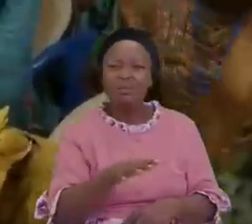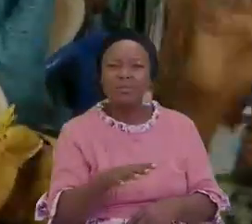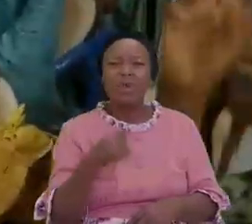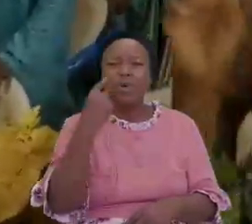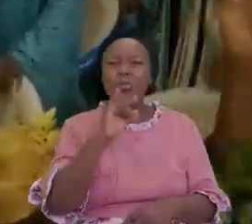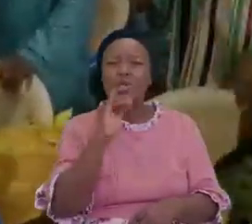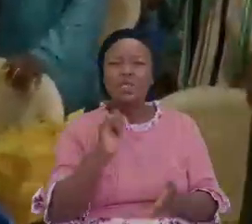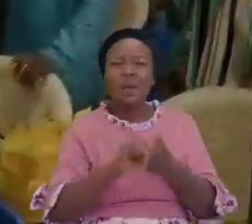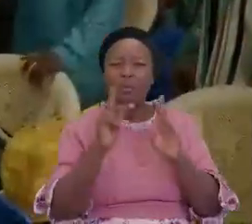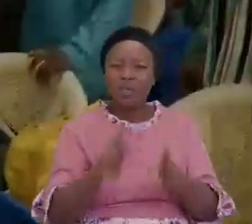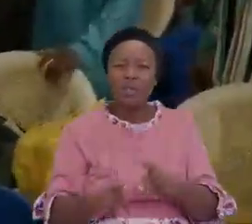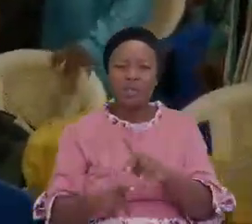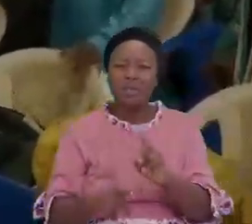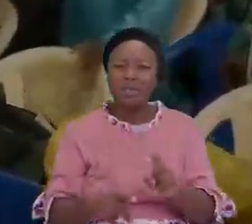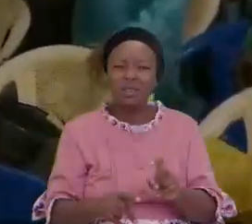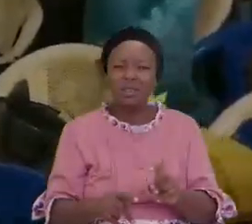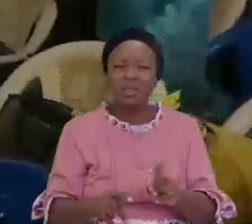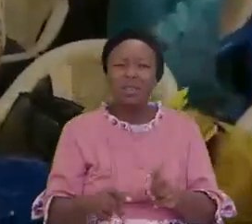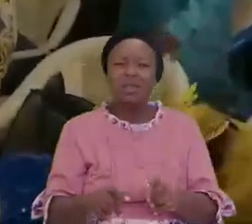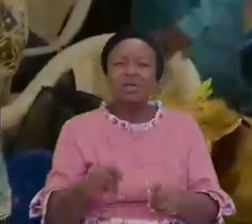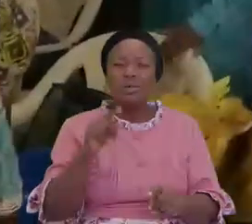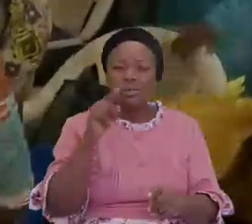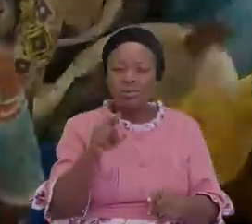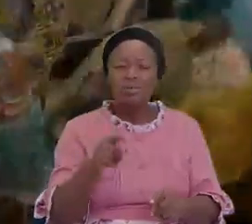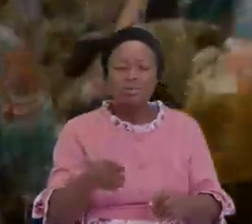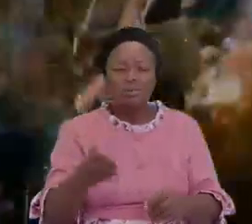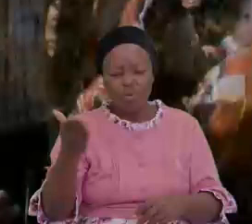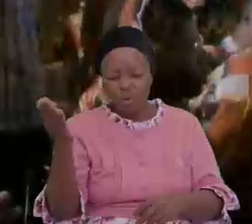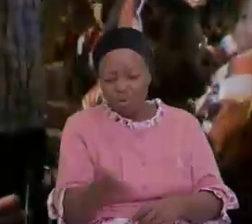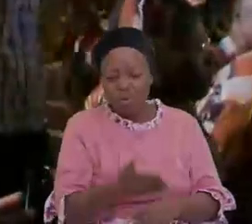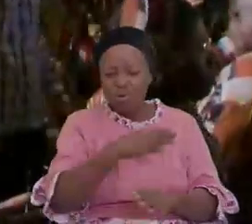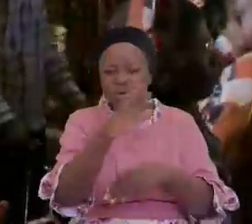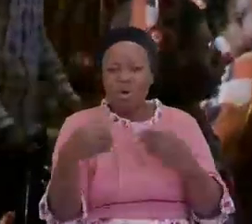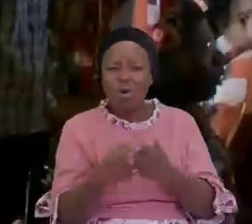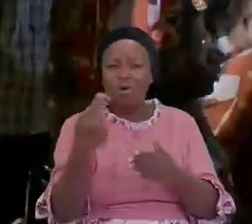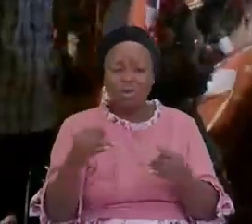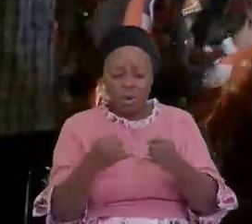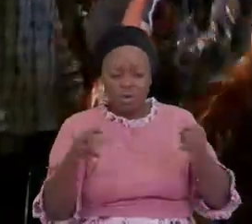he? You cut all the rope that ties you down.